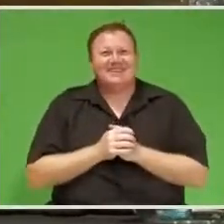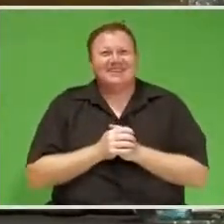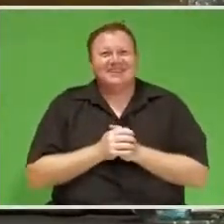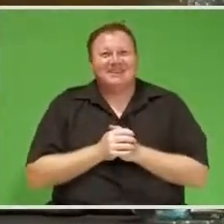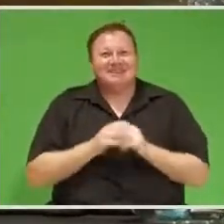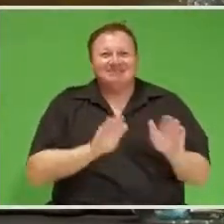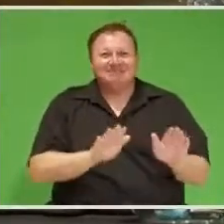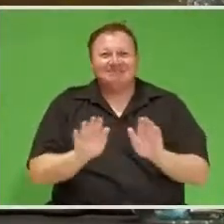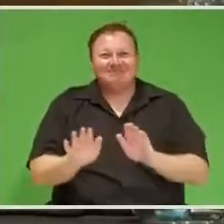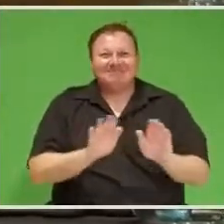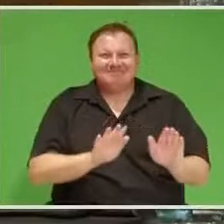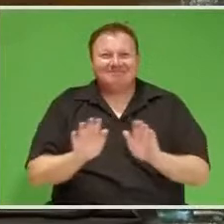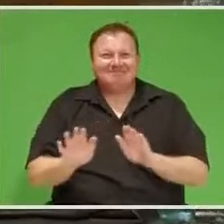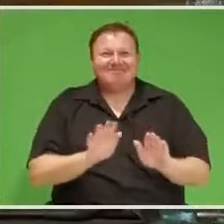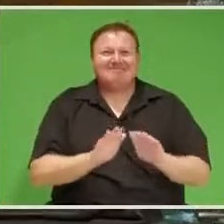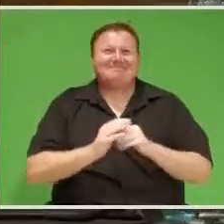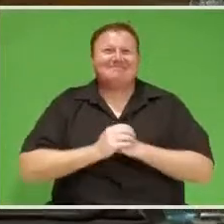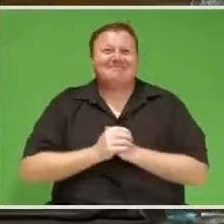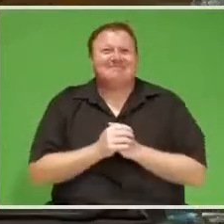Order.